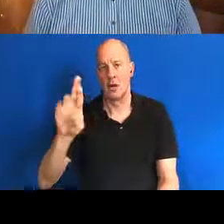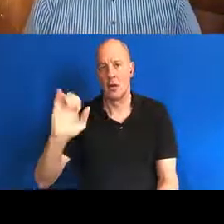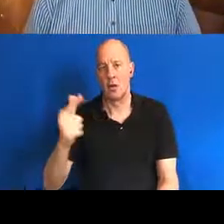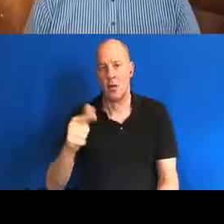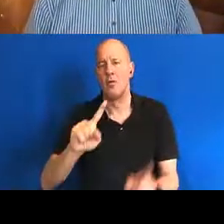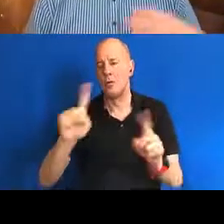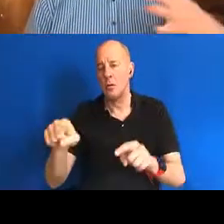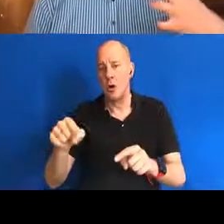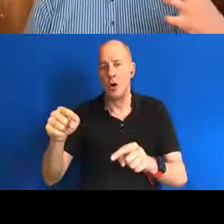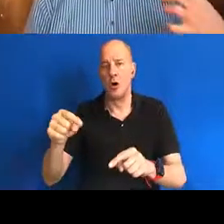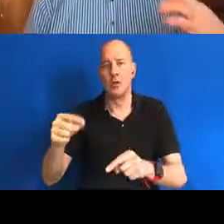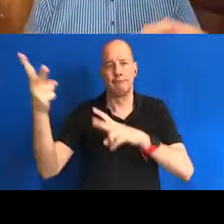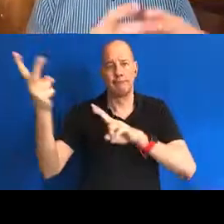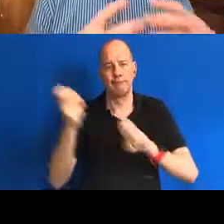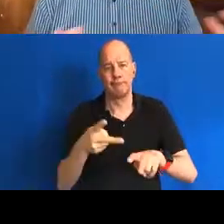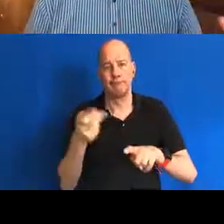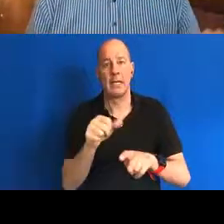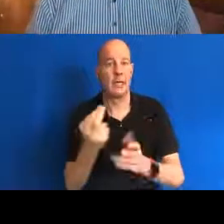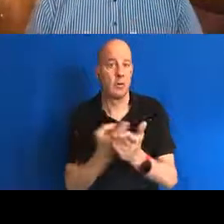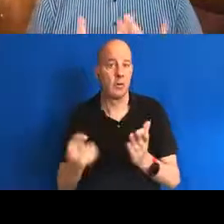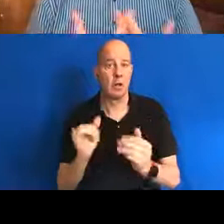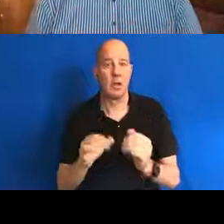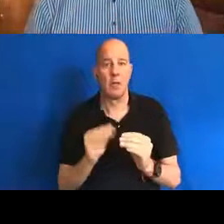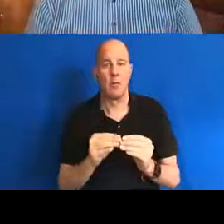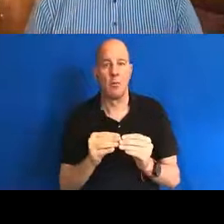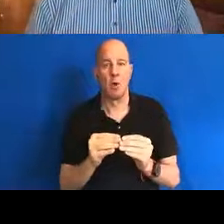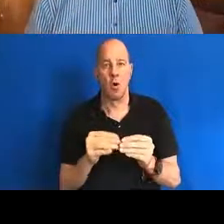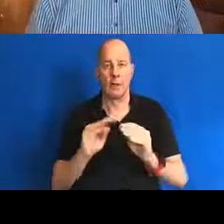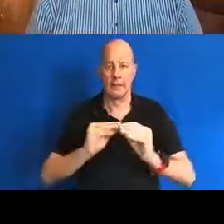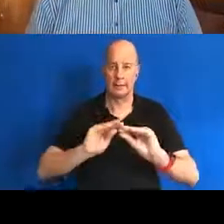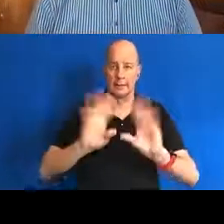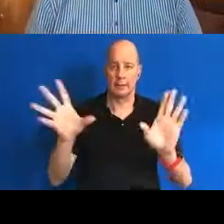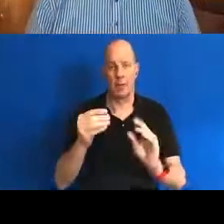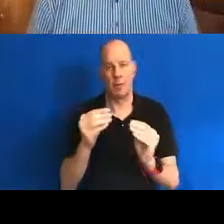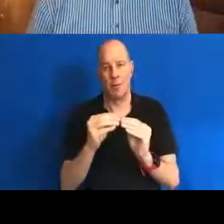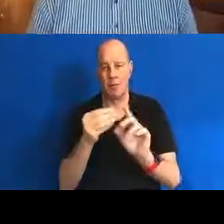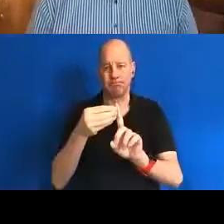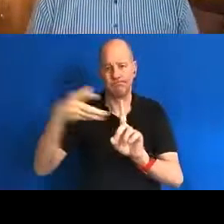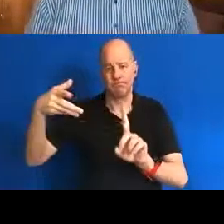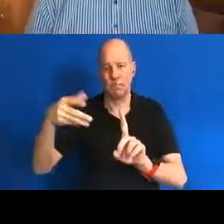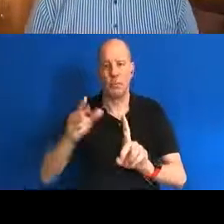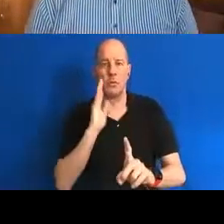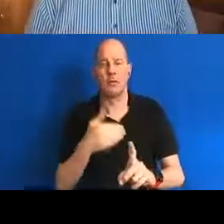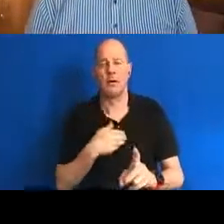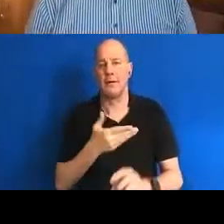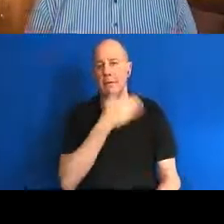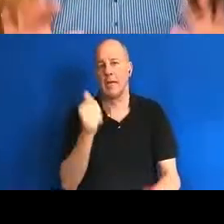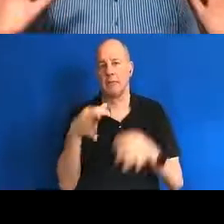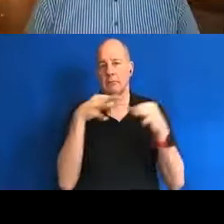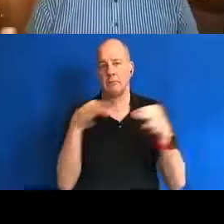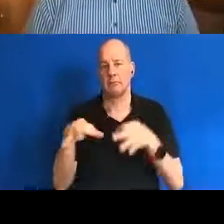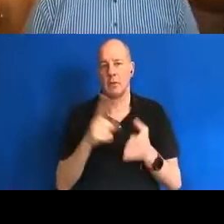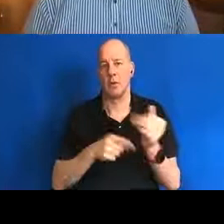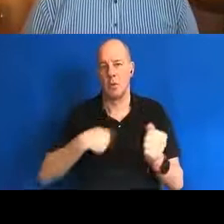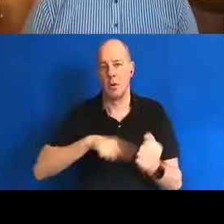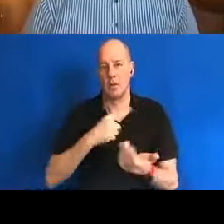download resources that are more fleshed out and can give you a fuller explanation of what we're talking about today. Today,